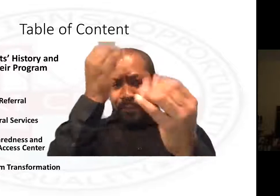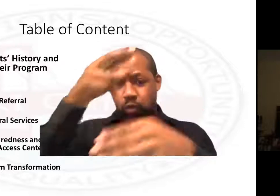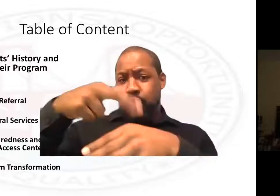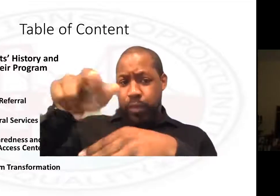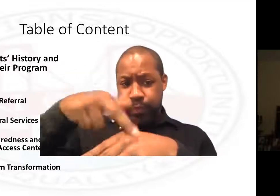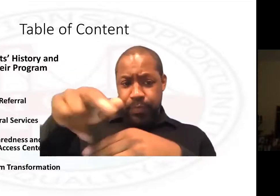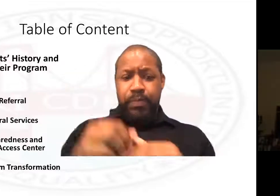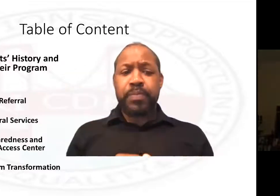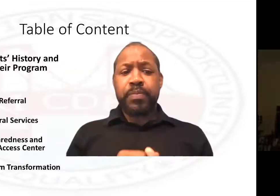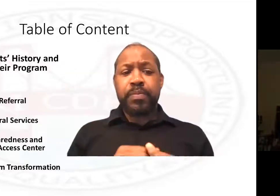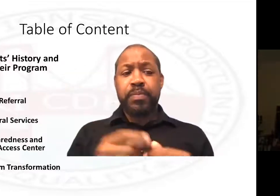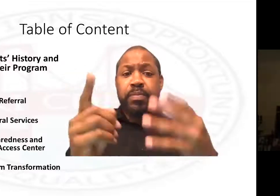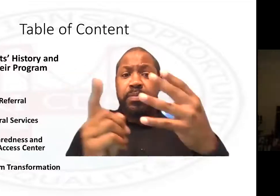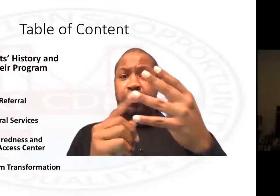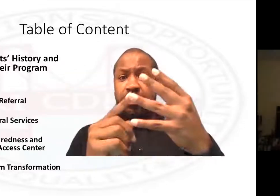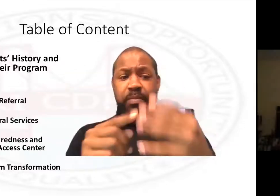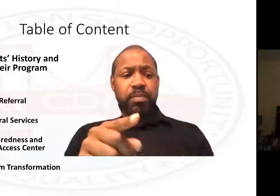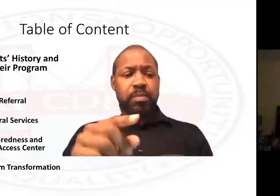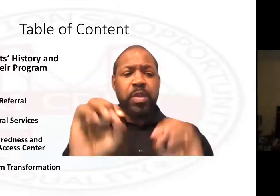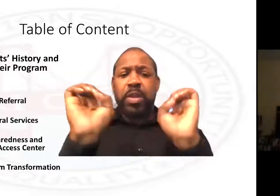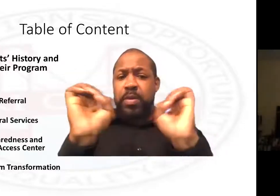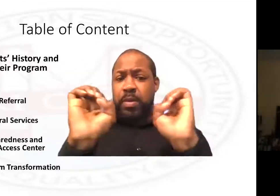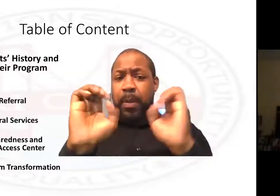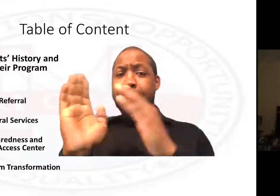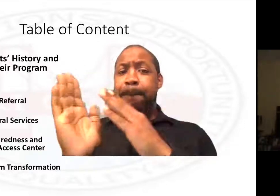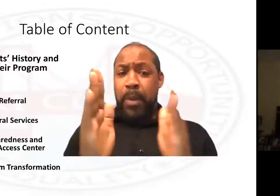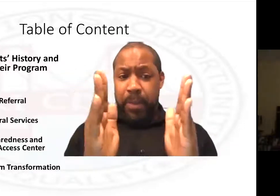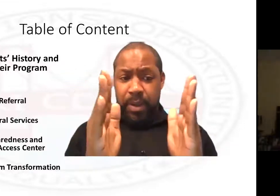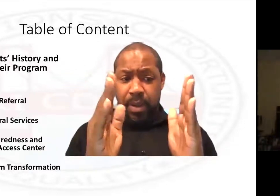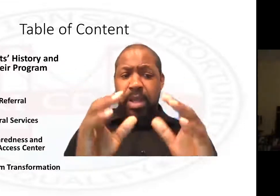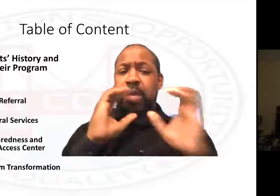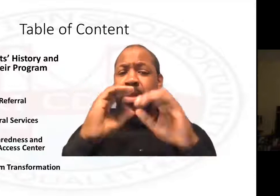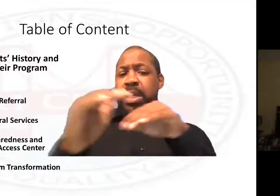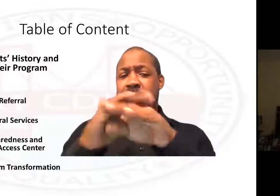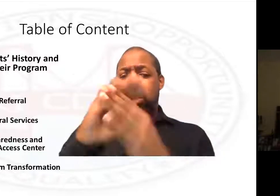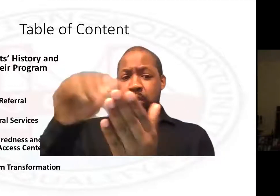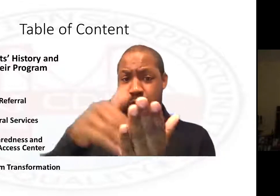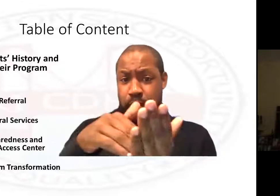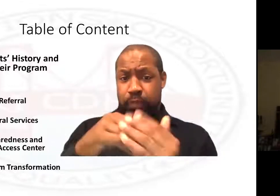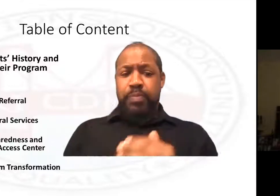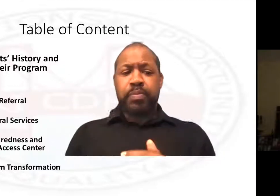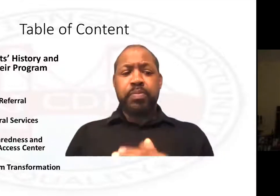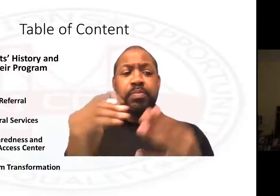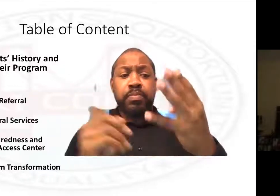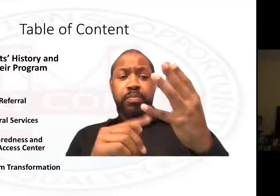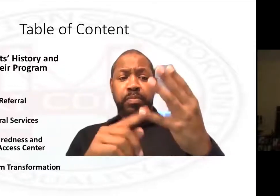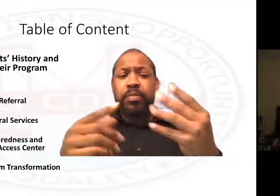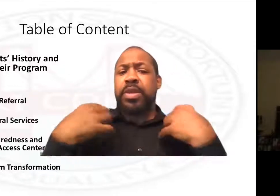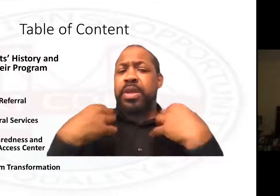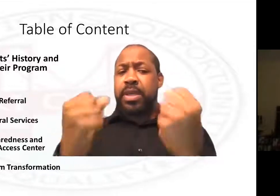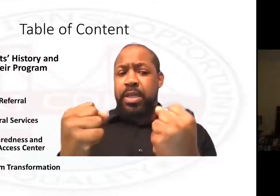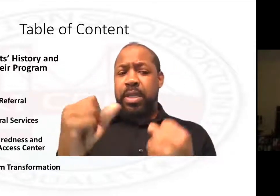Sorry, information and referral. Interpreter referral. Emergency Preparedness and Communication Access